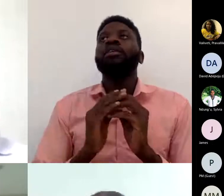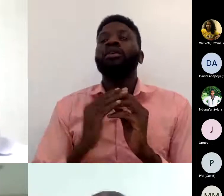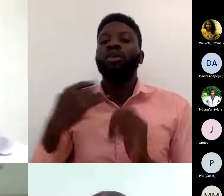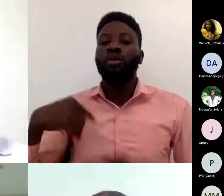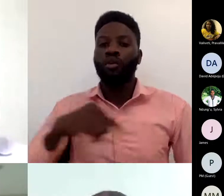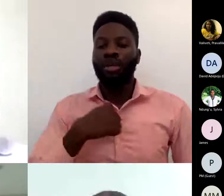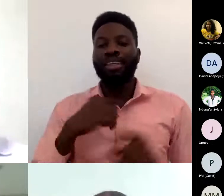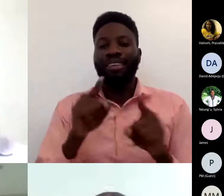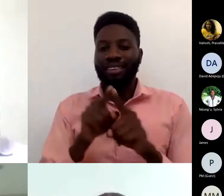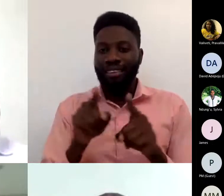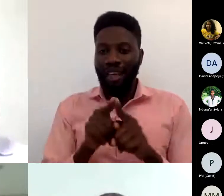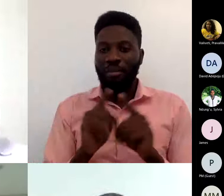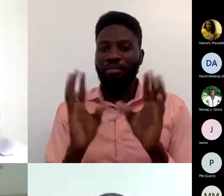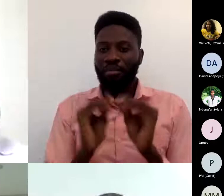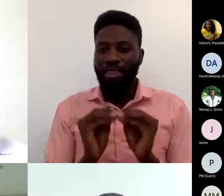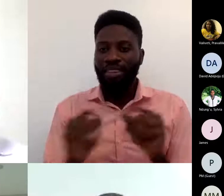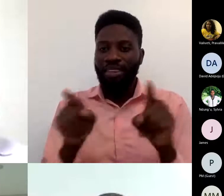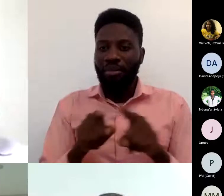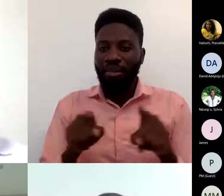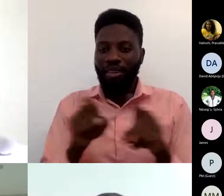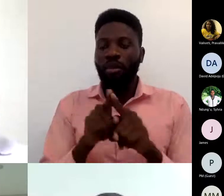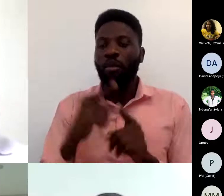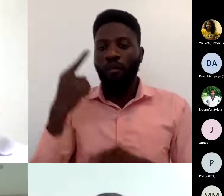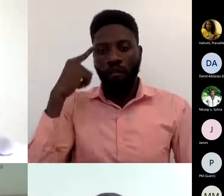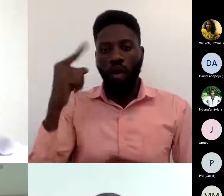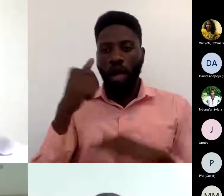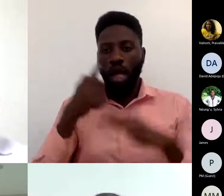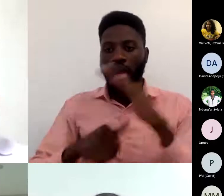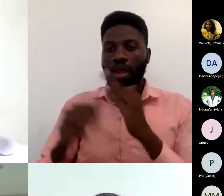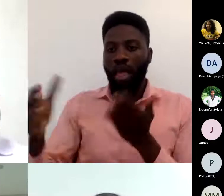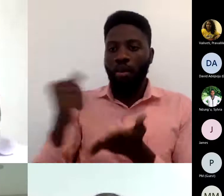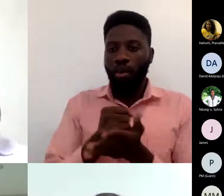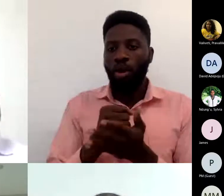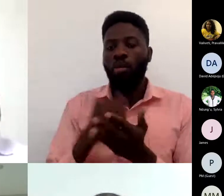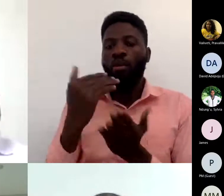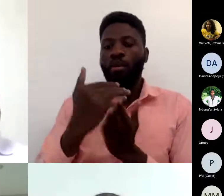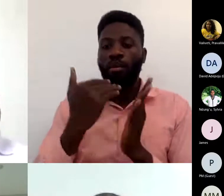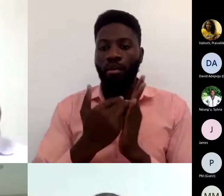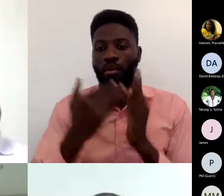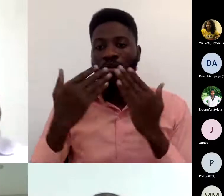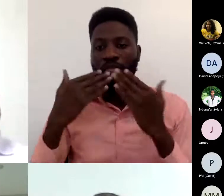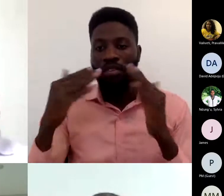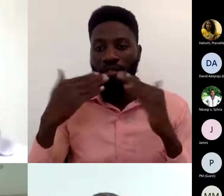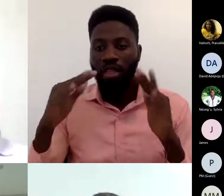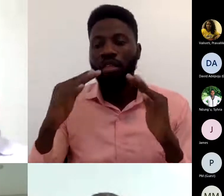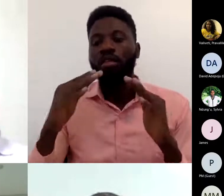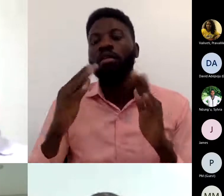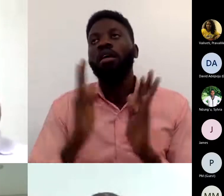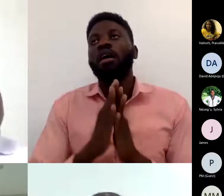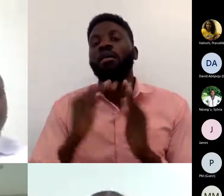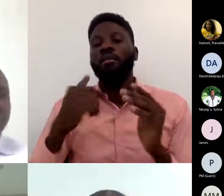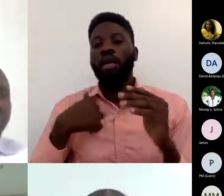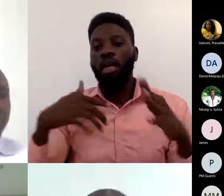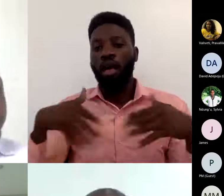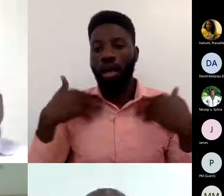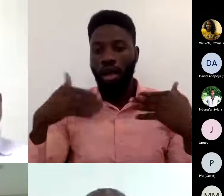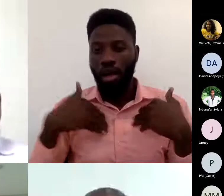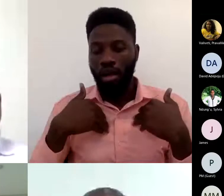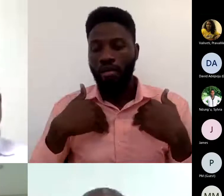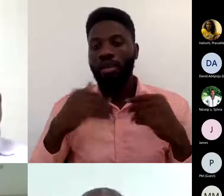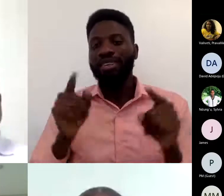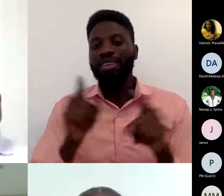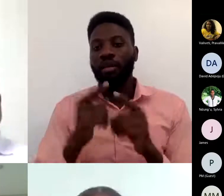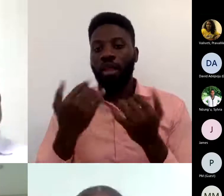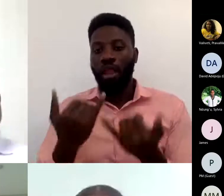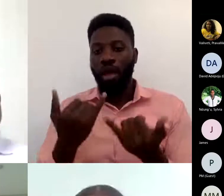this kind of sessions in the EmployAble program. And I'm happy also now that we were